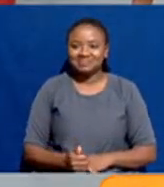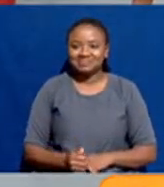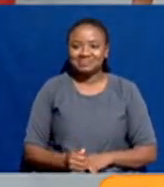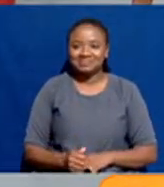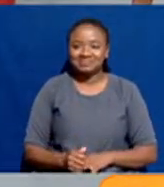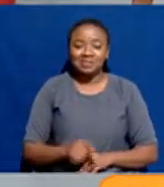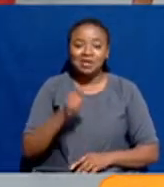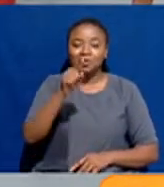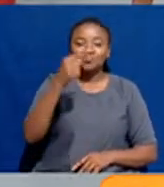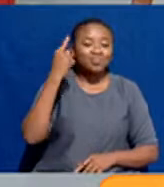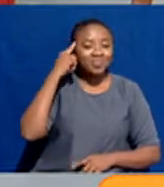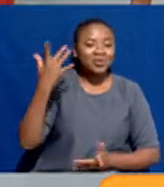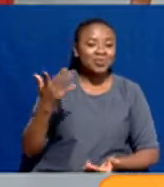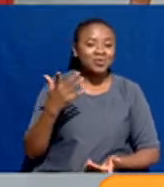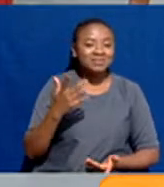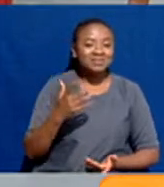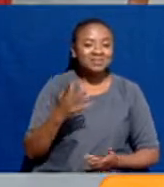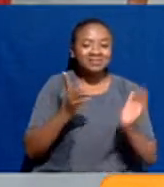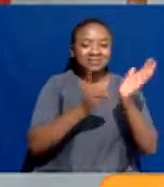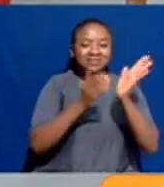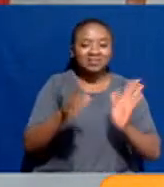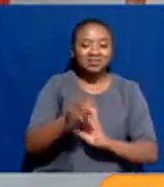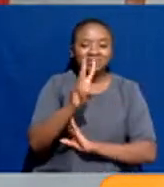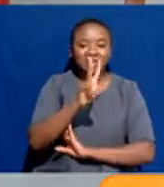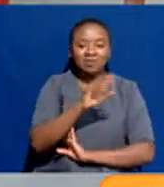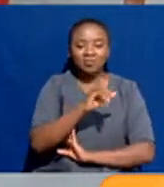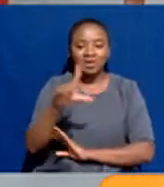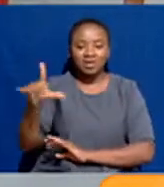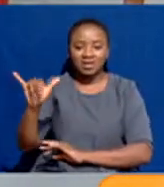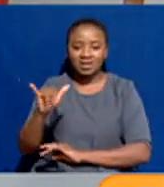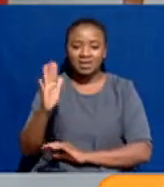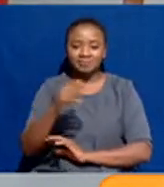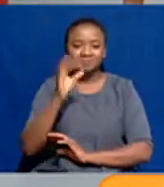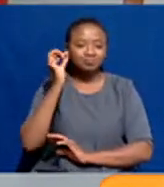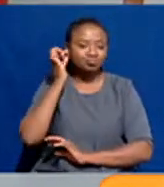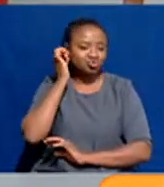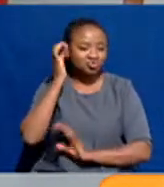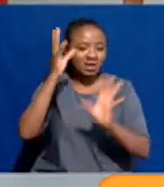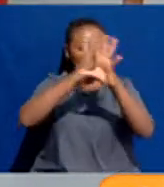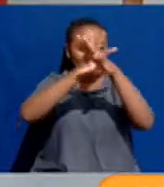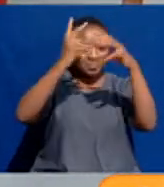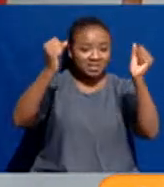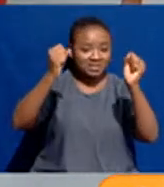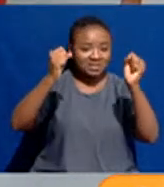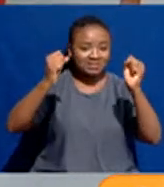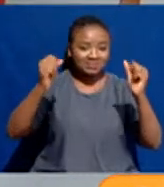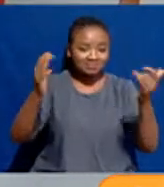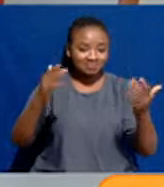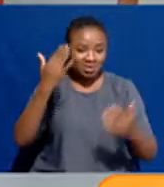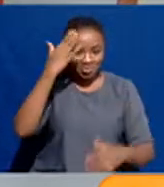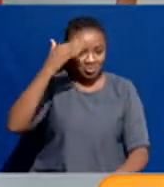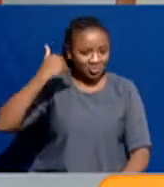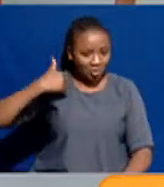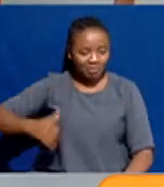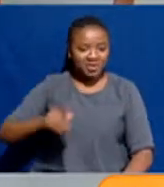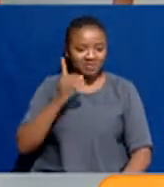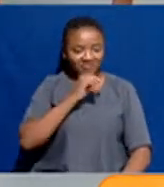What do you think? Dr. Willy Mutunga for president. Hmm. I've been president, you know that. I know, of